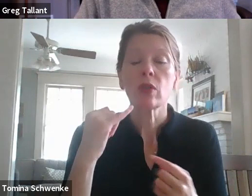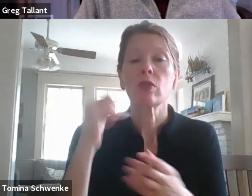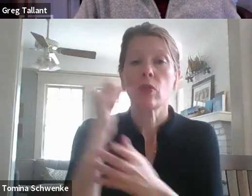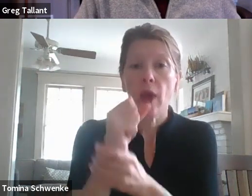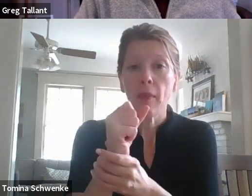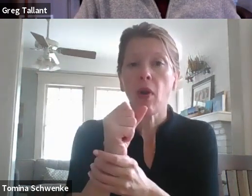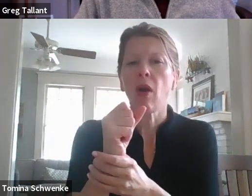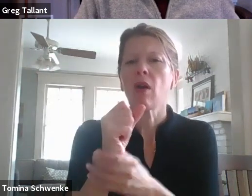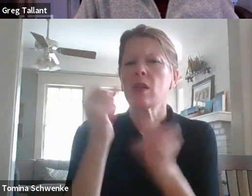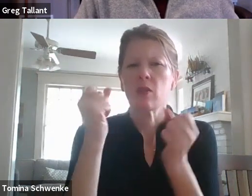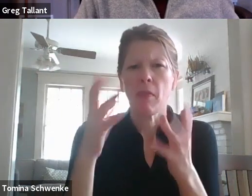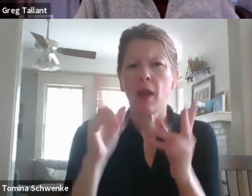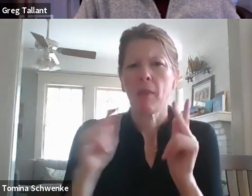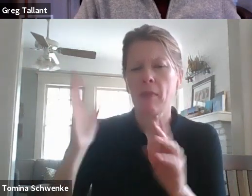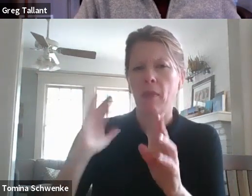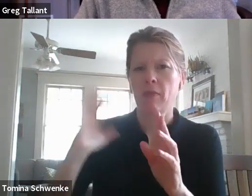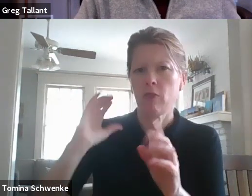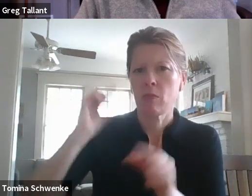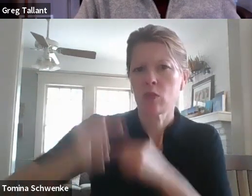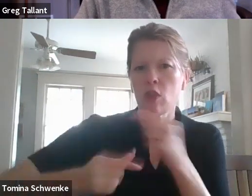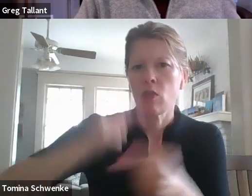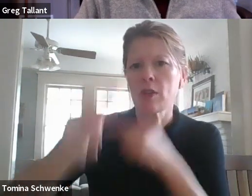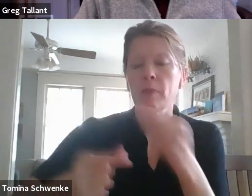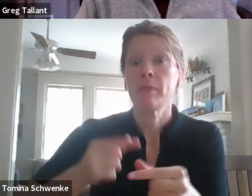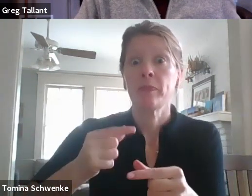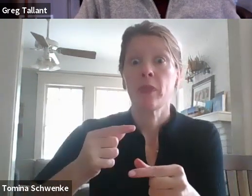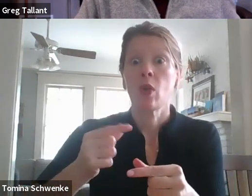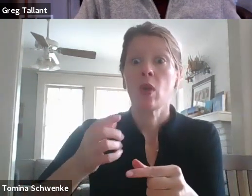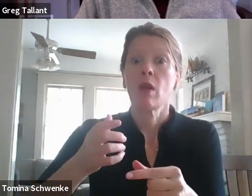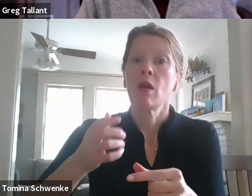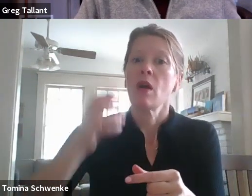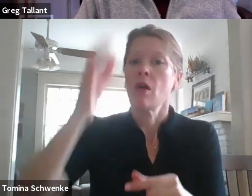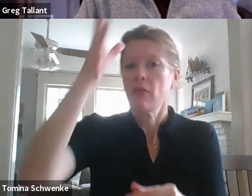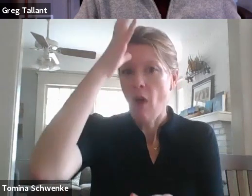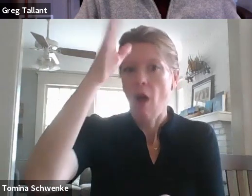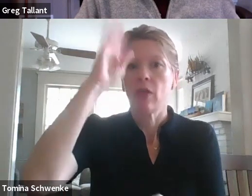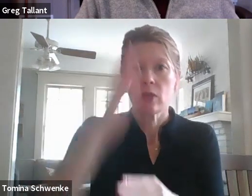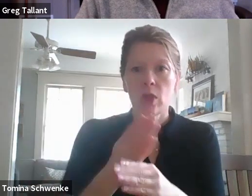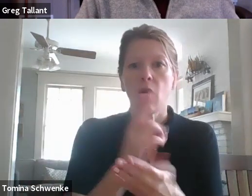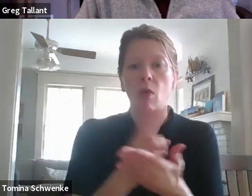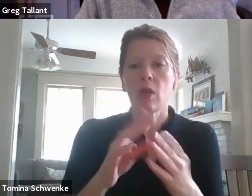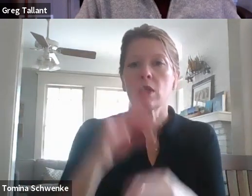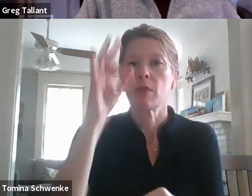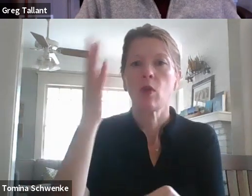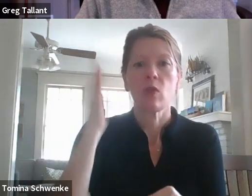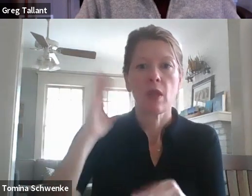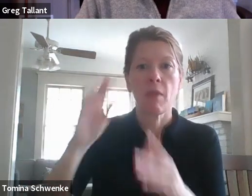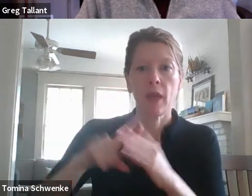Glory to the Father, and to the Son, and to the Holy Spirit, as it was in the beginning, is now, and will be forever.